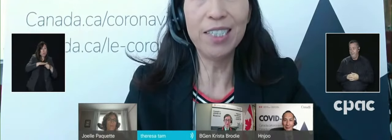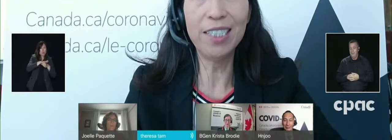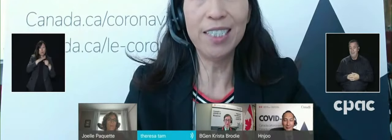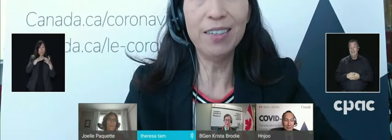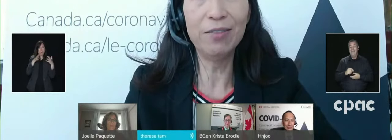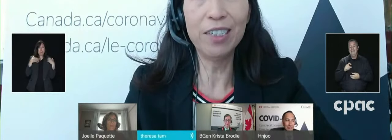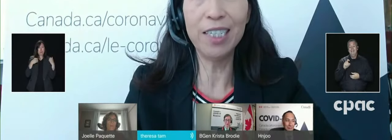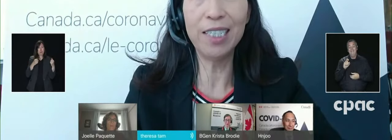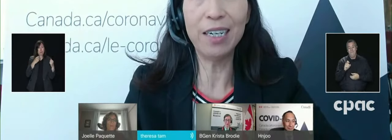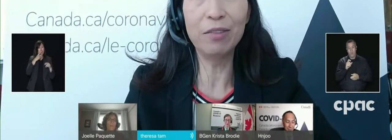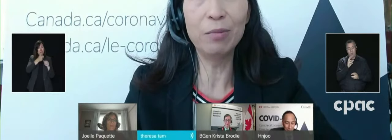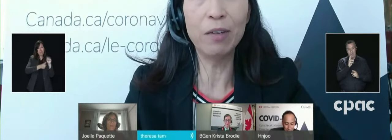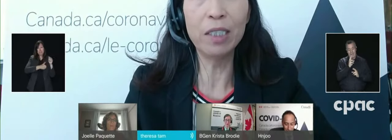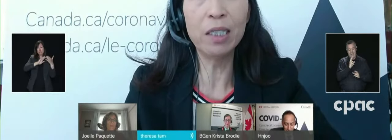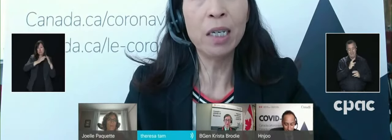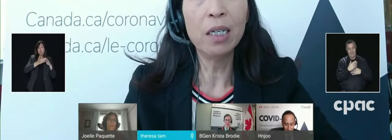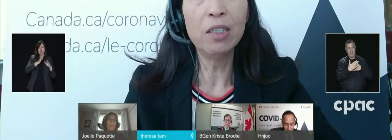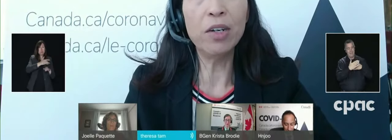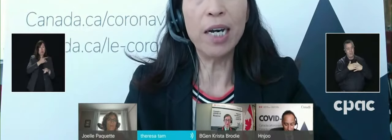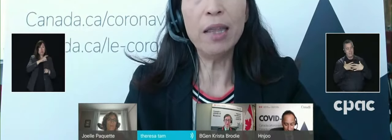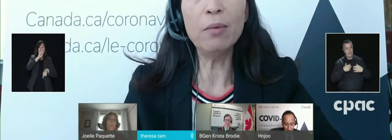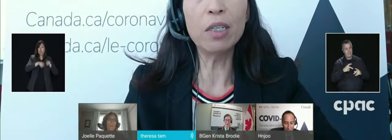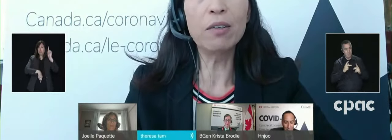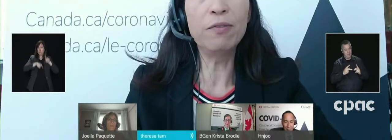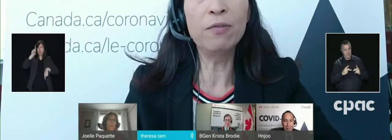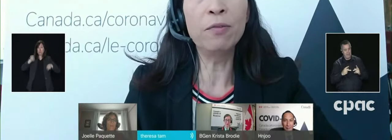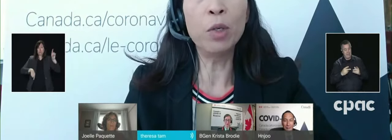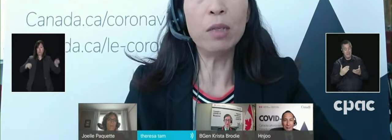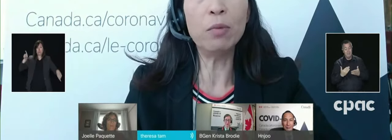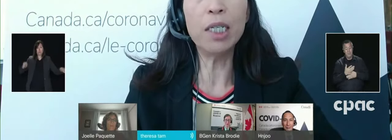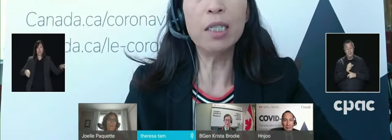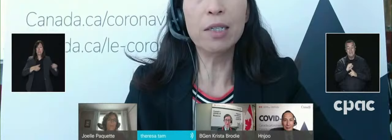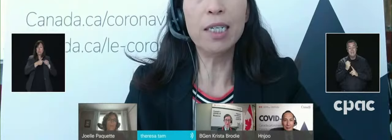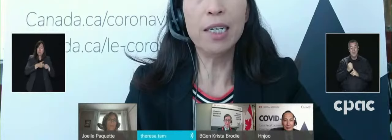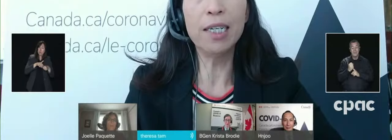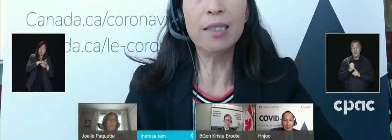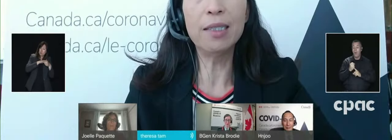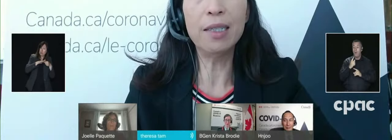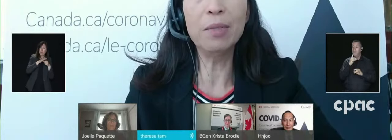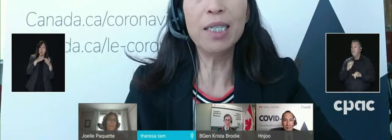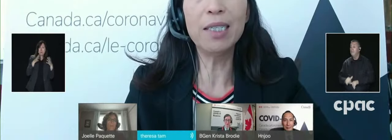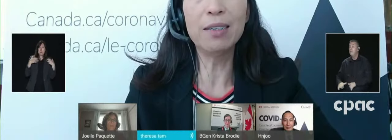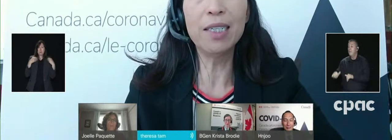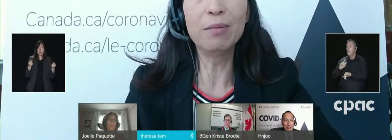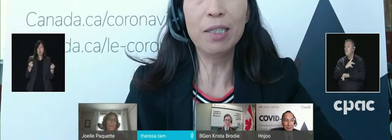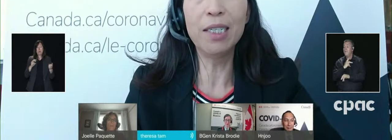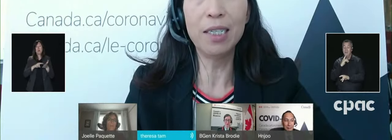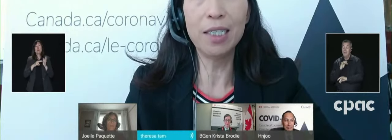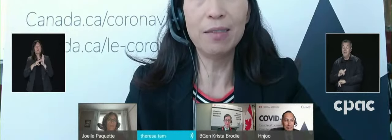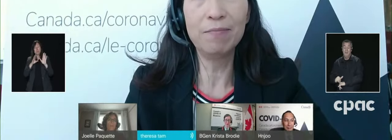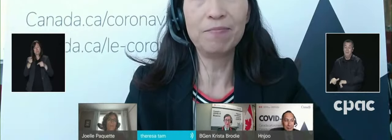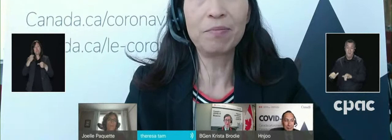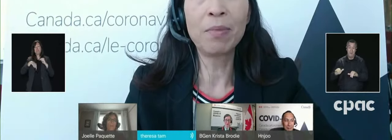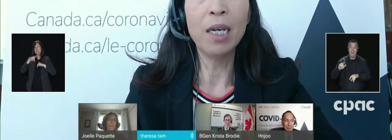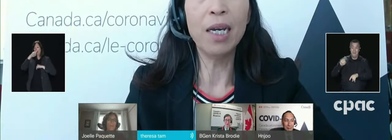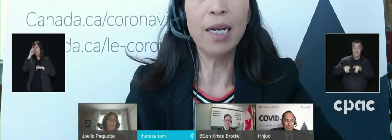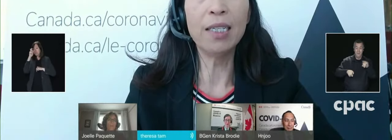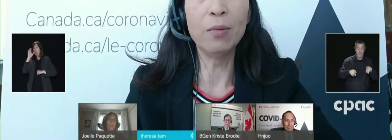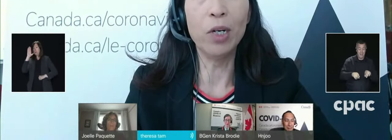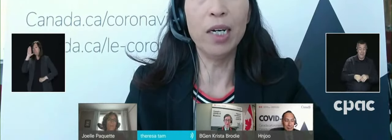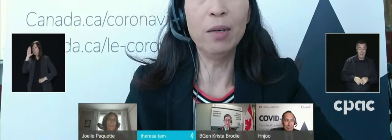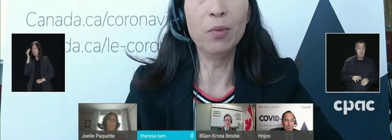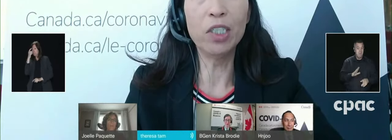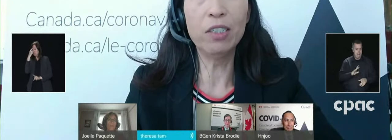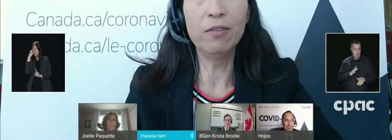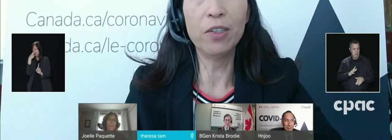the situation is different in every province. So I think what is looking like is the summer is looking pretty good.